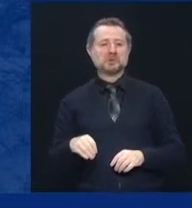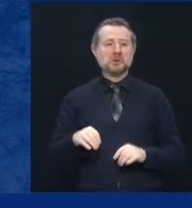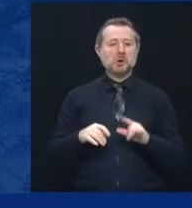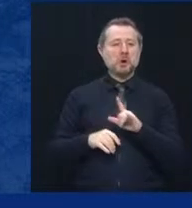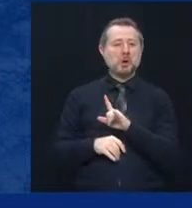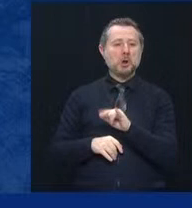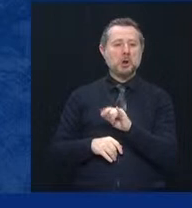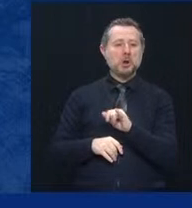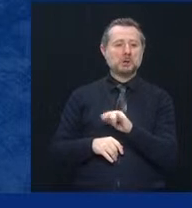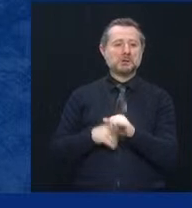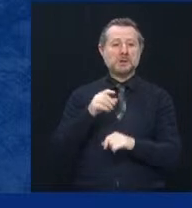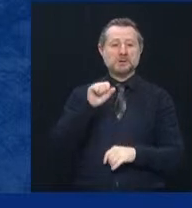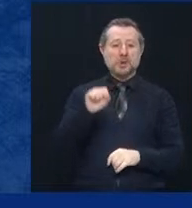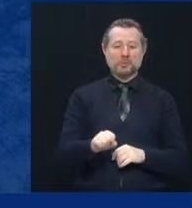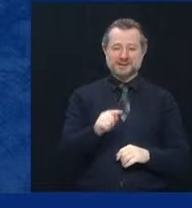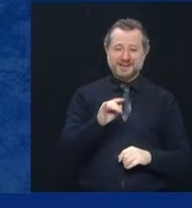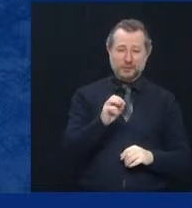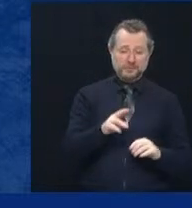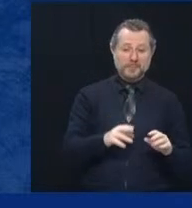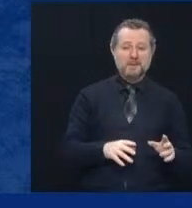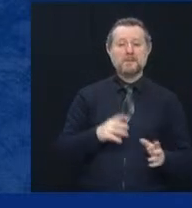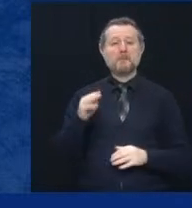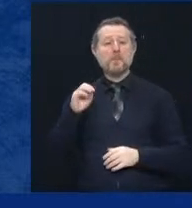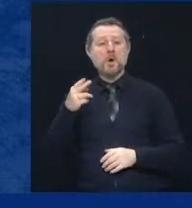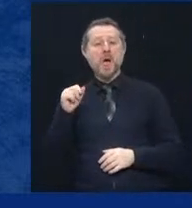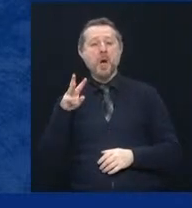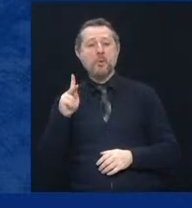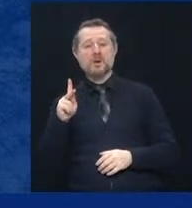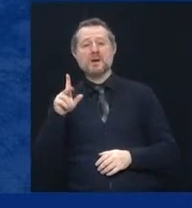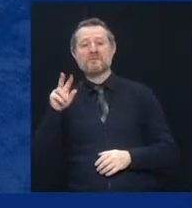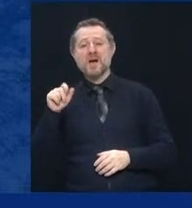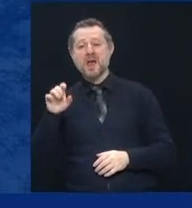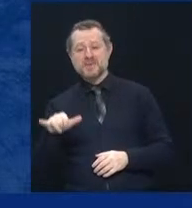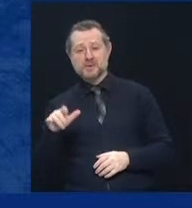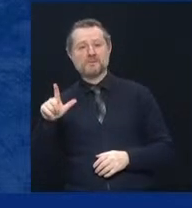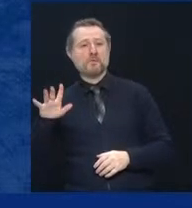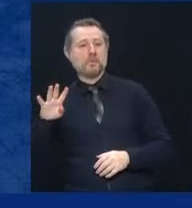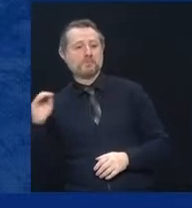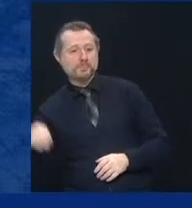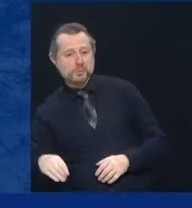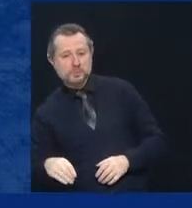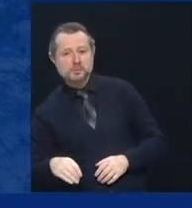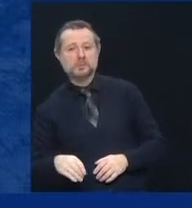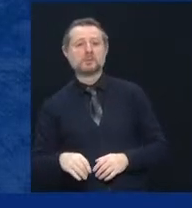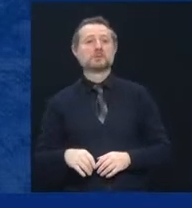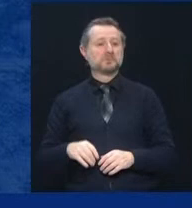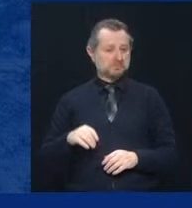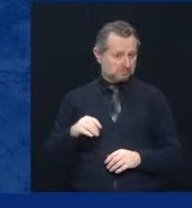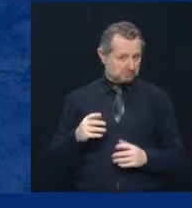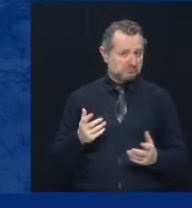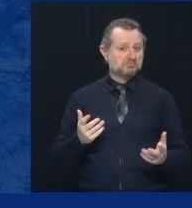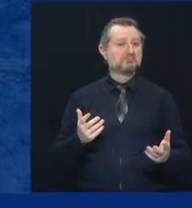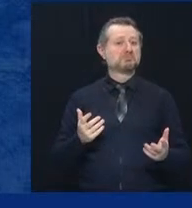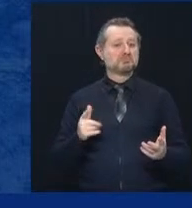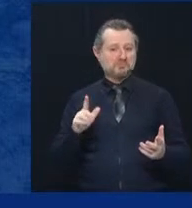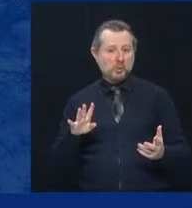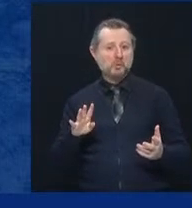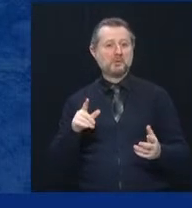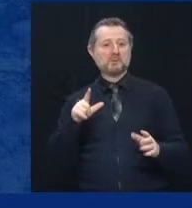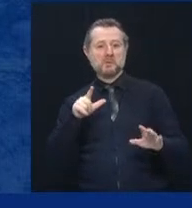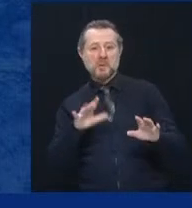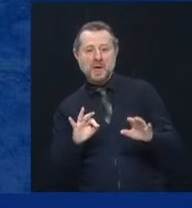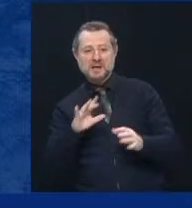Capital Region, Mohawk Valley would be at 24, 29, but